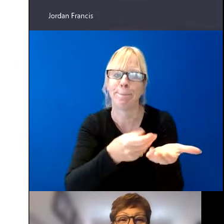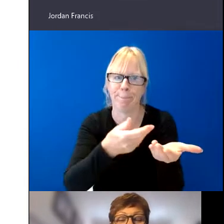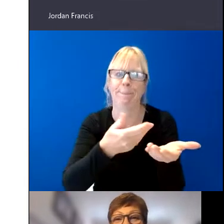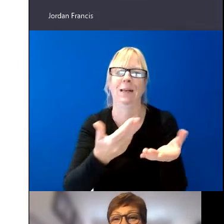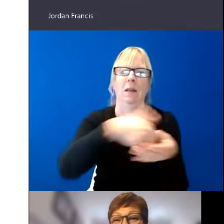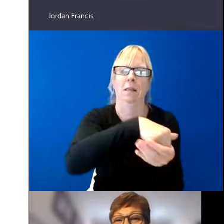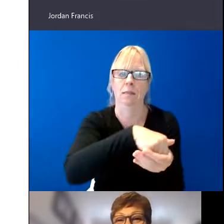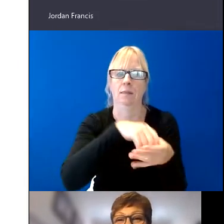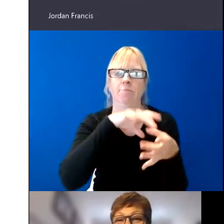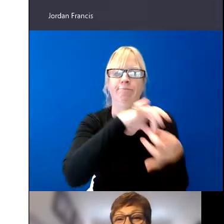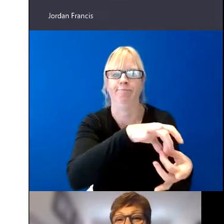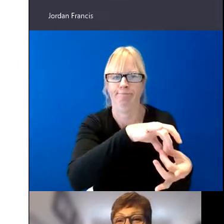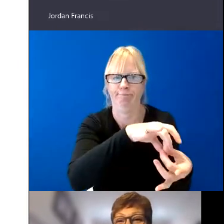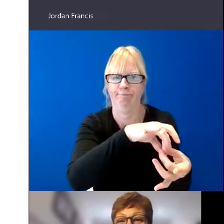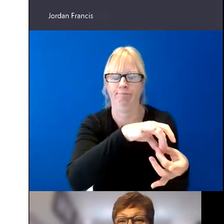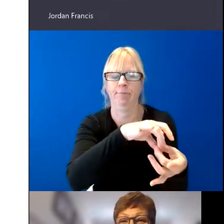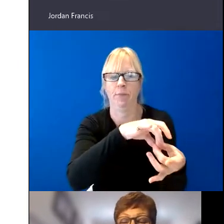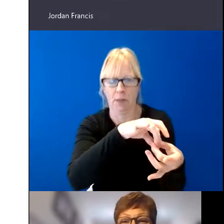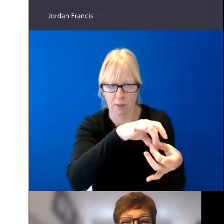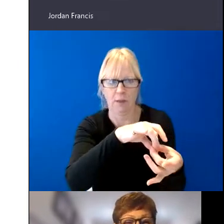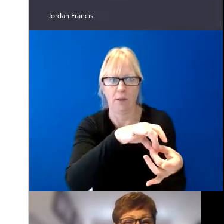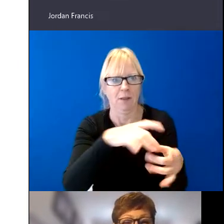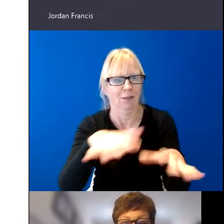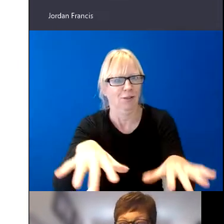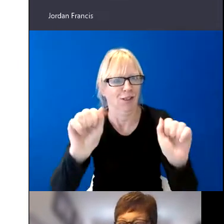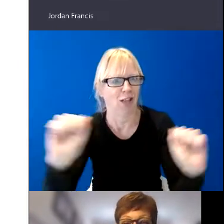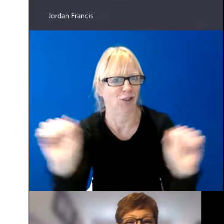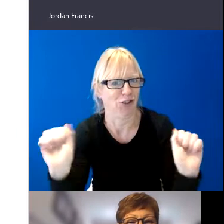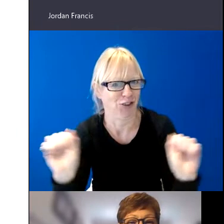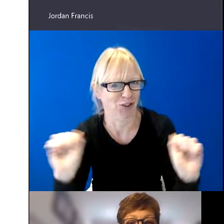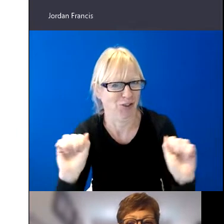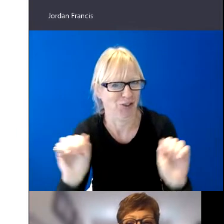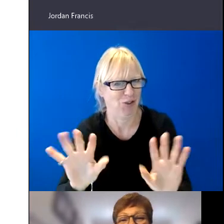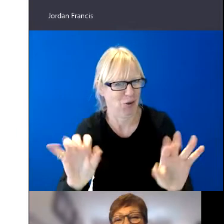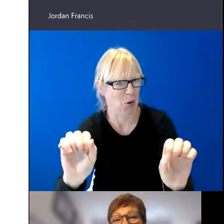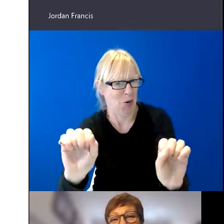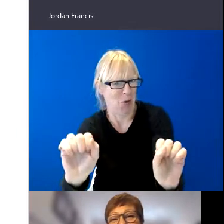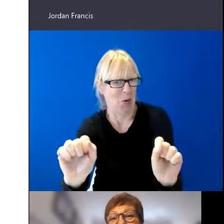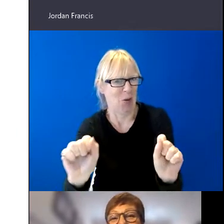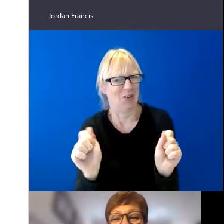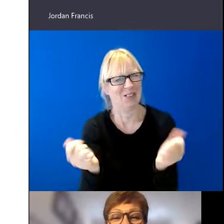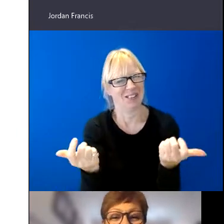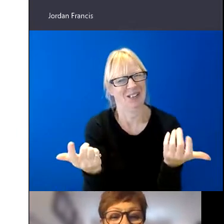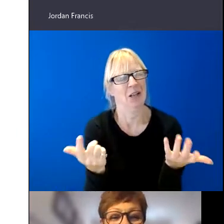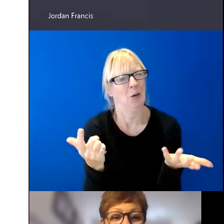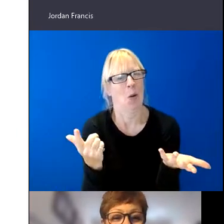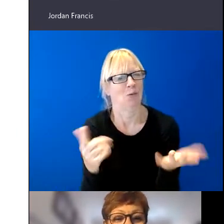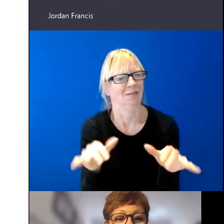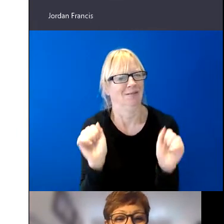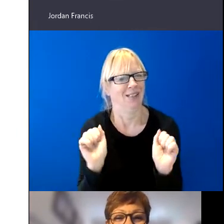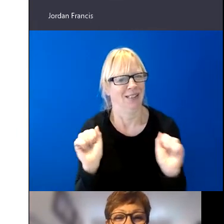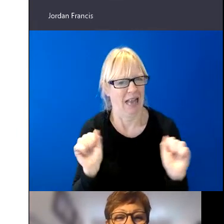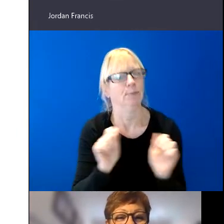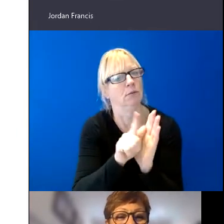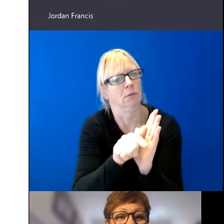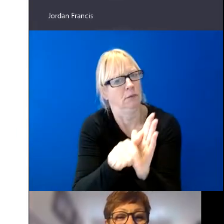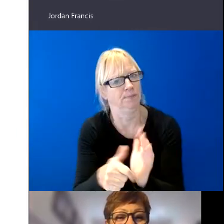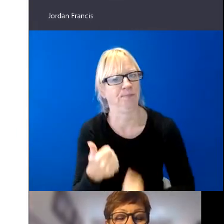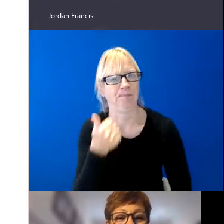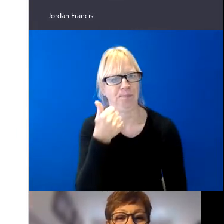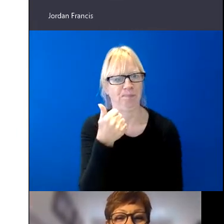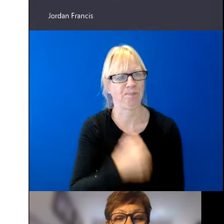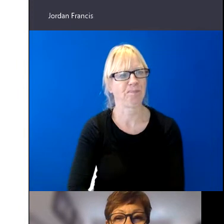So yes, so we'll be using Menti. So not quite yet, but you've got a few minutes to get it uploaded onto your phone. Let's move on to the next slide.